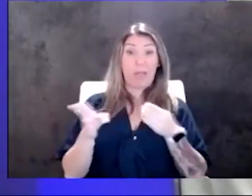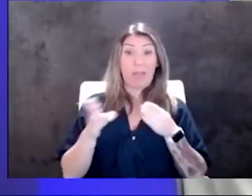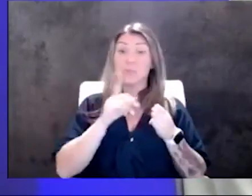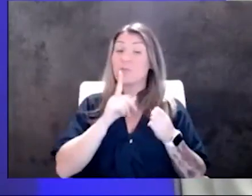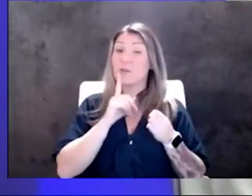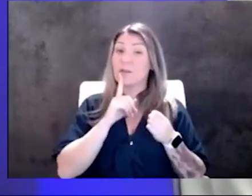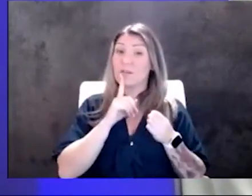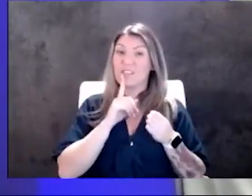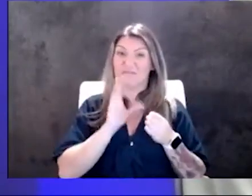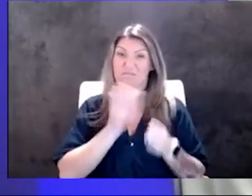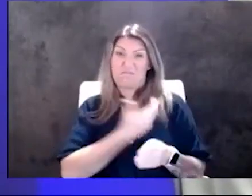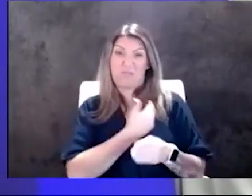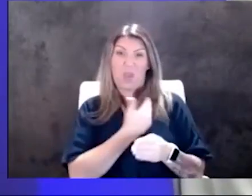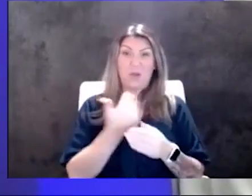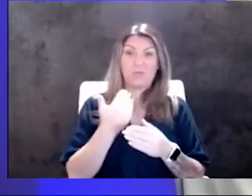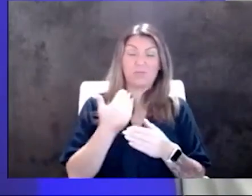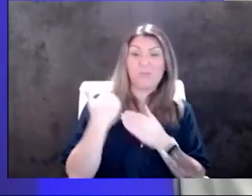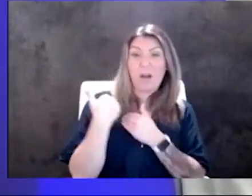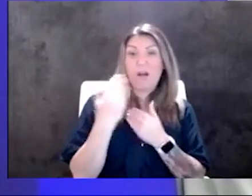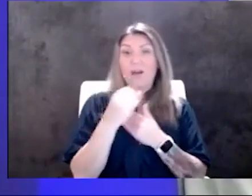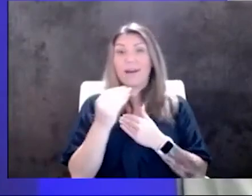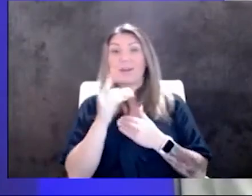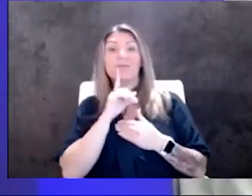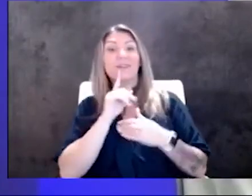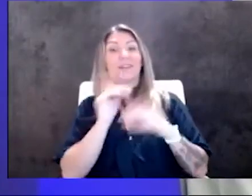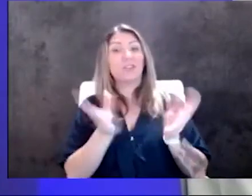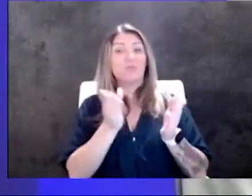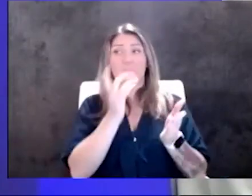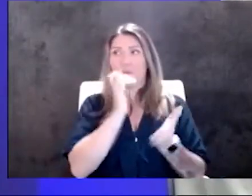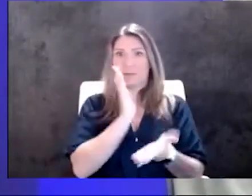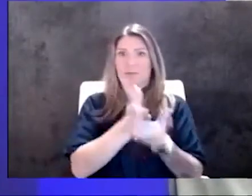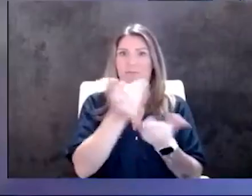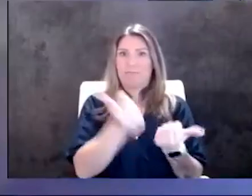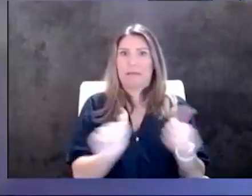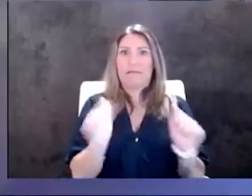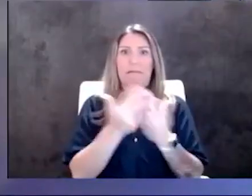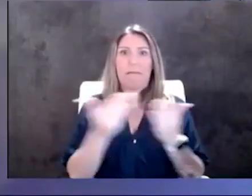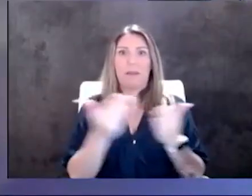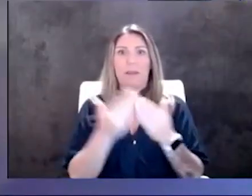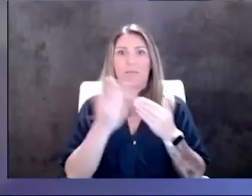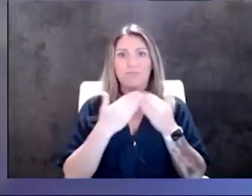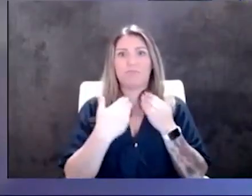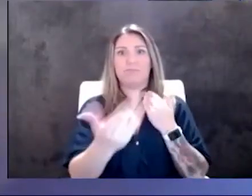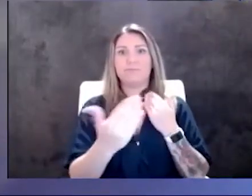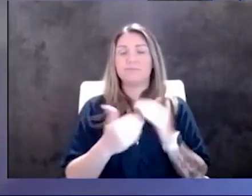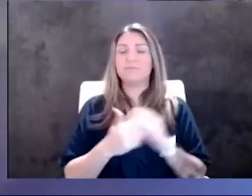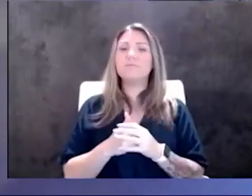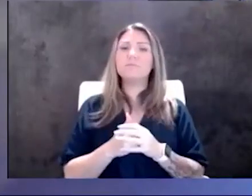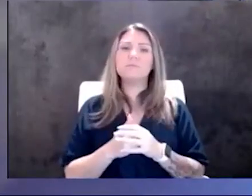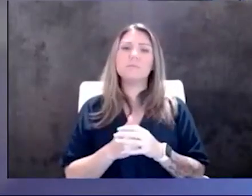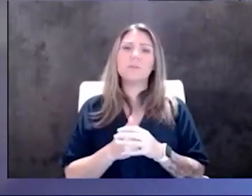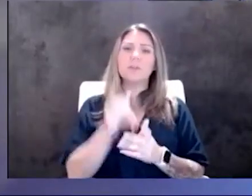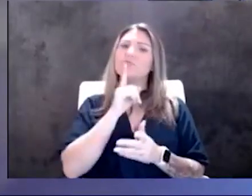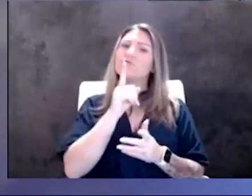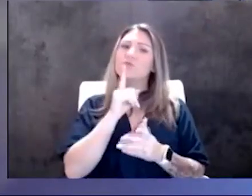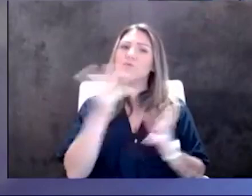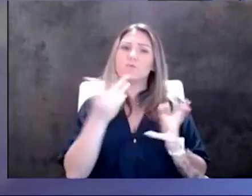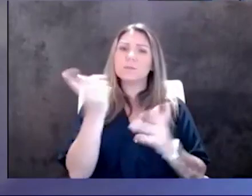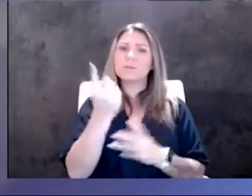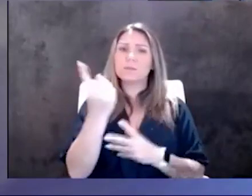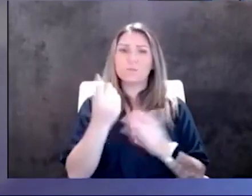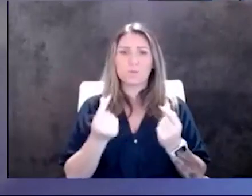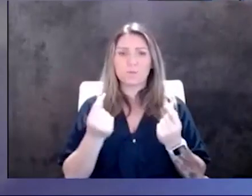patients, but we've been encouraging really not stopping anything, just kind of moving forward. Sure. So what would somebody do? I mean, I feel like we all have some sort